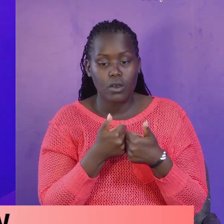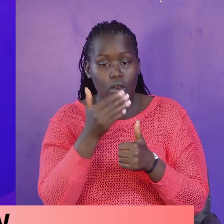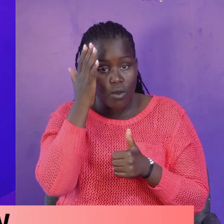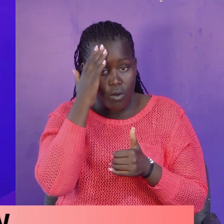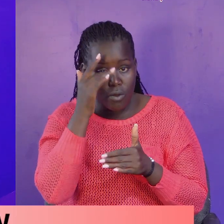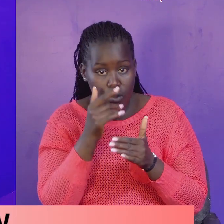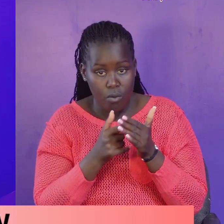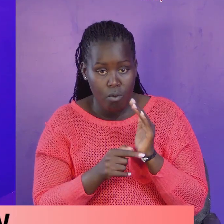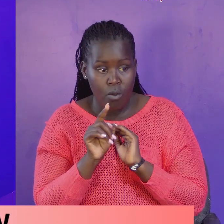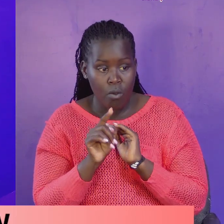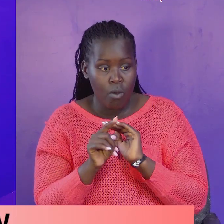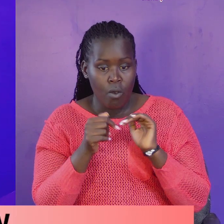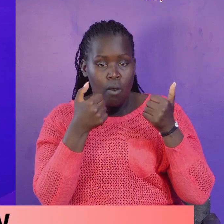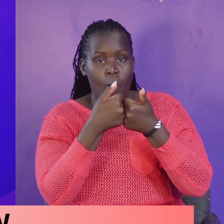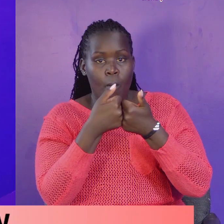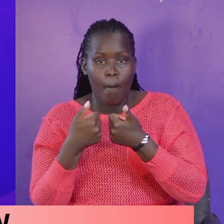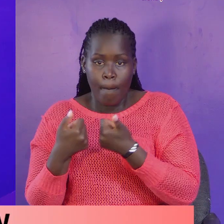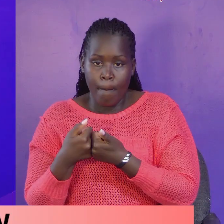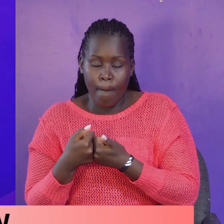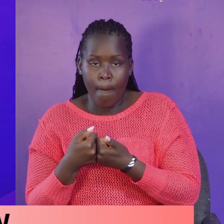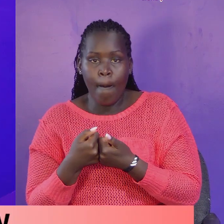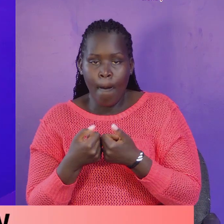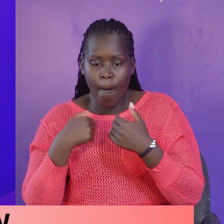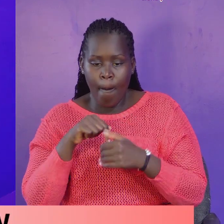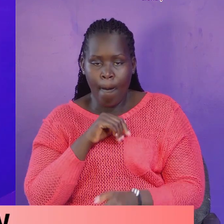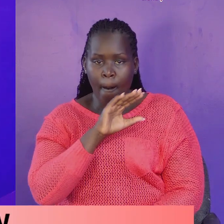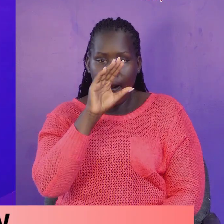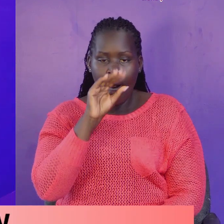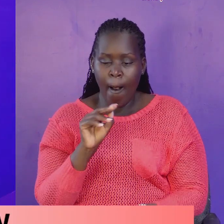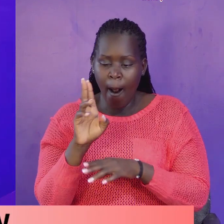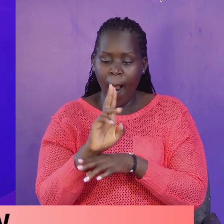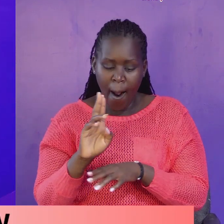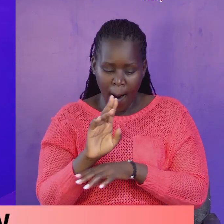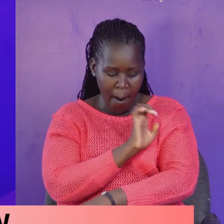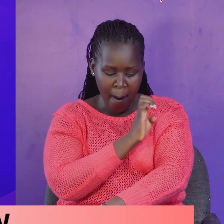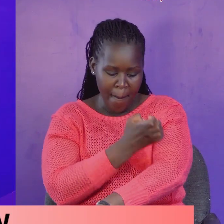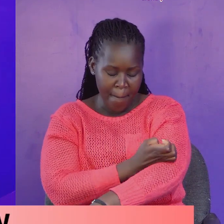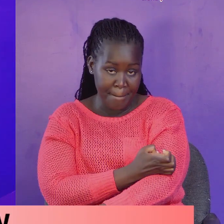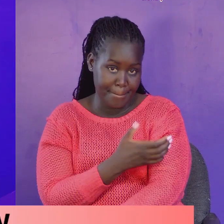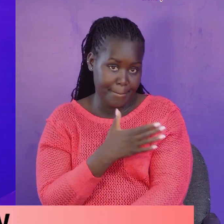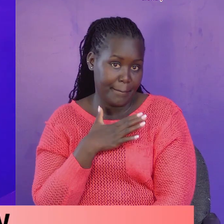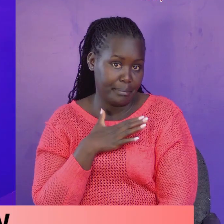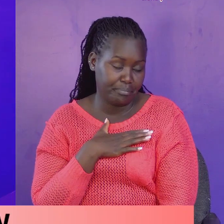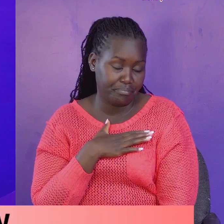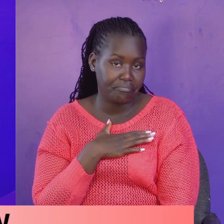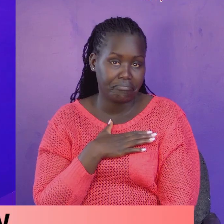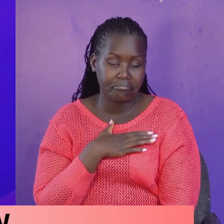that these competitions, we are Africans and we use our energy to bring them home. I managed to look at the